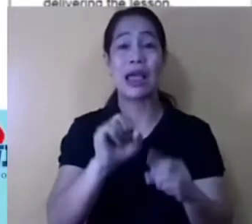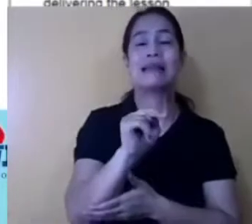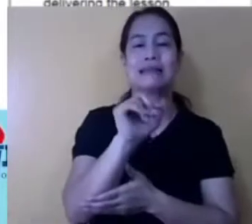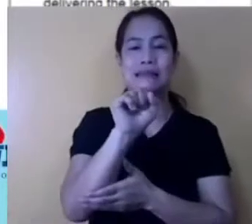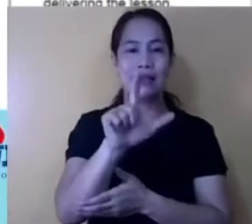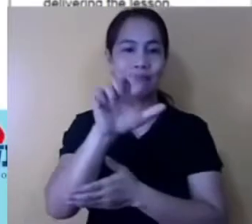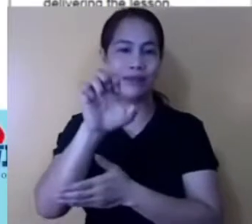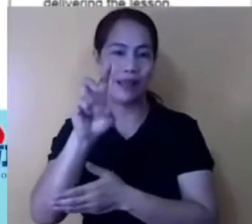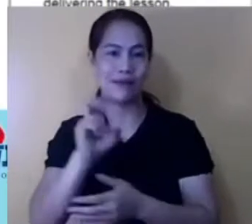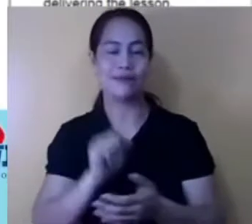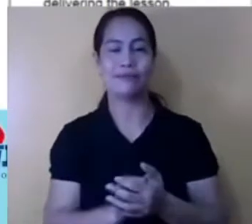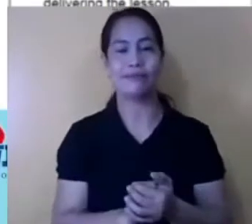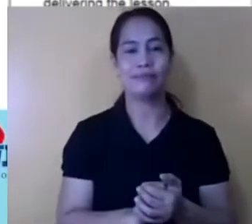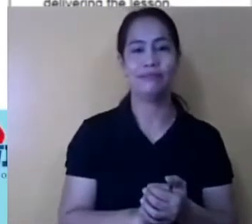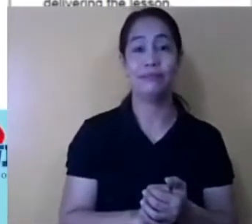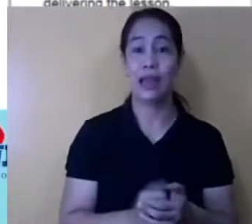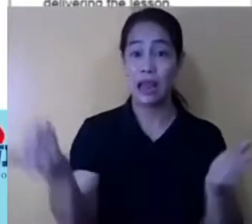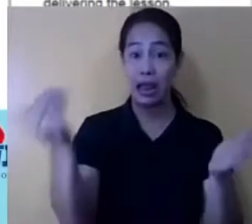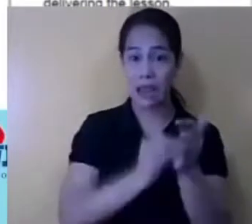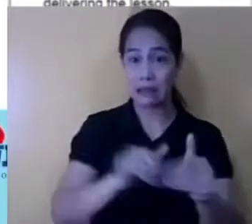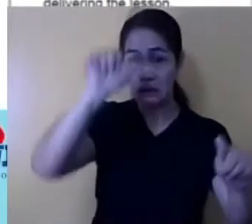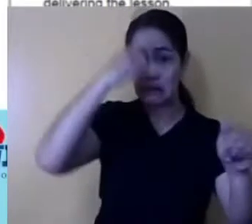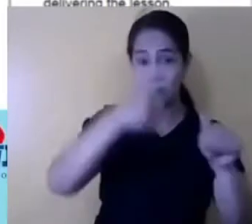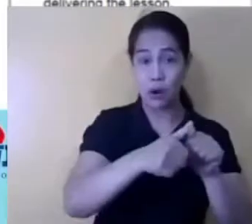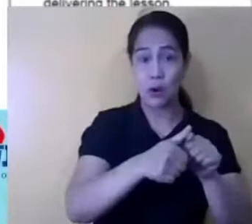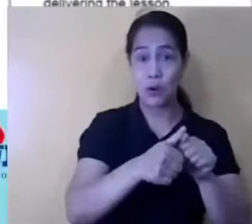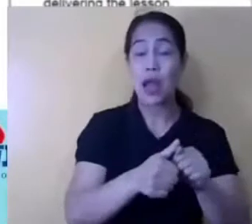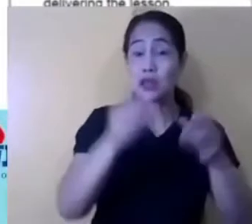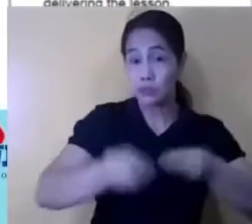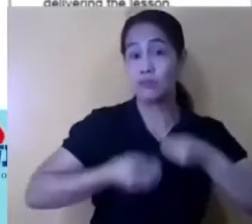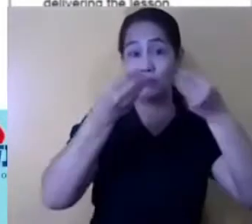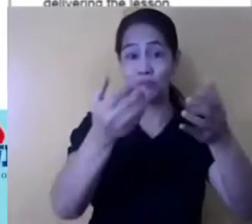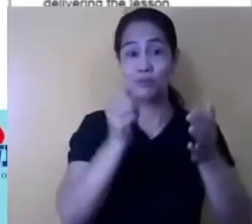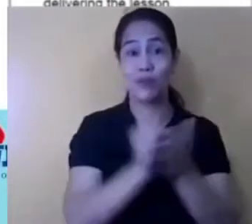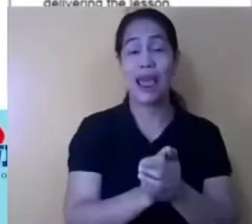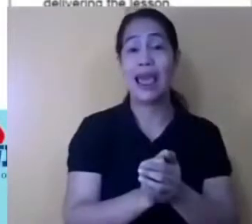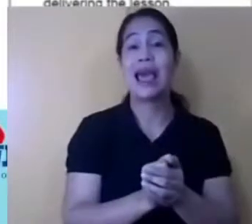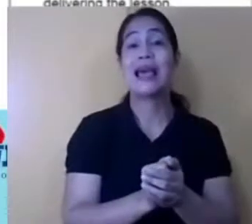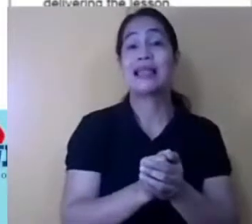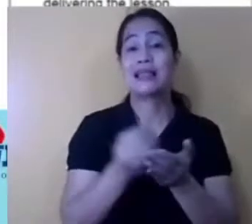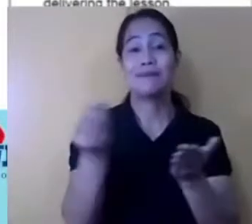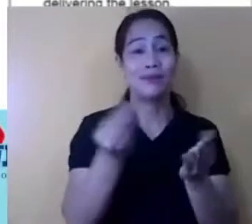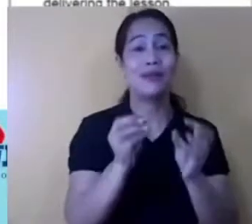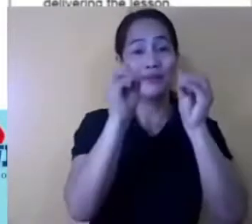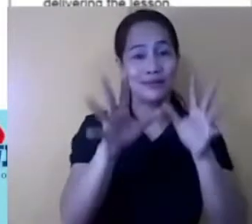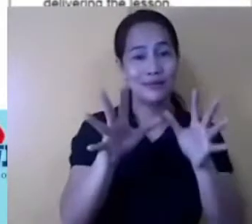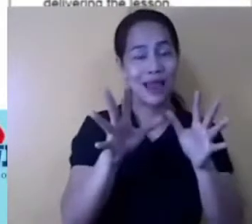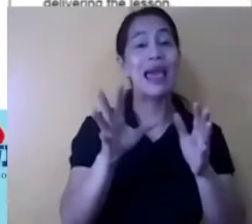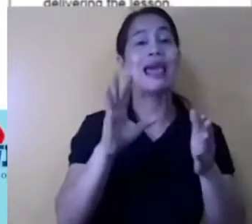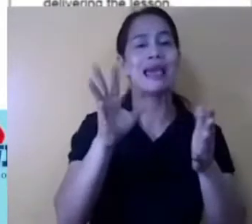sub-level. Again, take note their contribution to the facilitation of the teaching and learning process, as they also